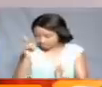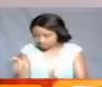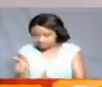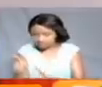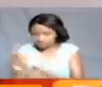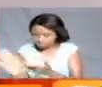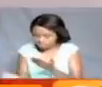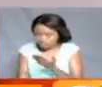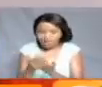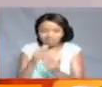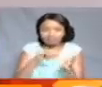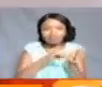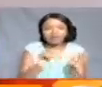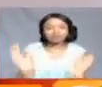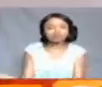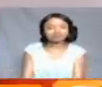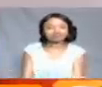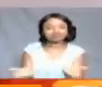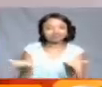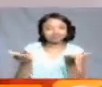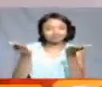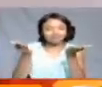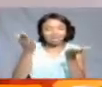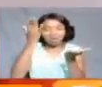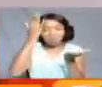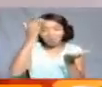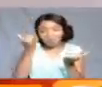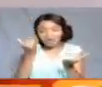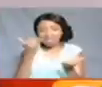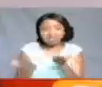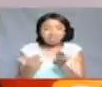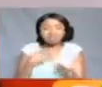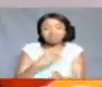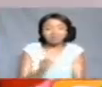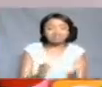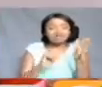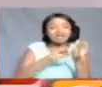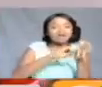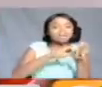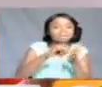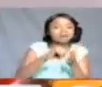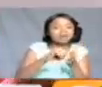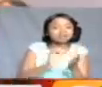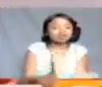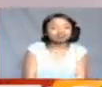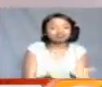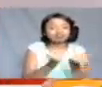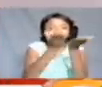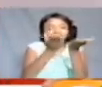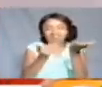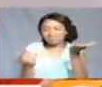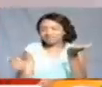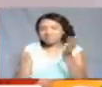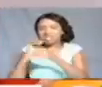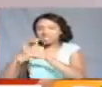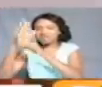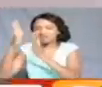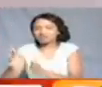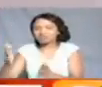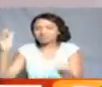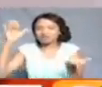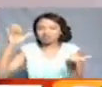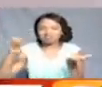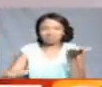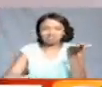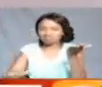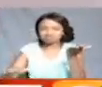brand? Because at the end of the day, you don't want to build the market, the client's brand at the expense of the influencer's brand. Right. Now, for anyone